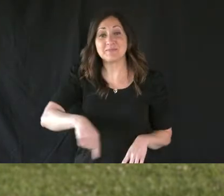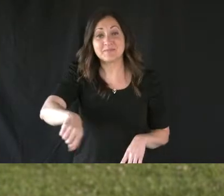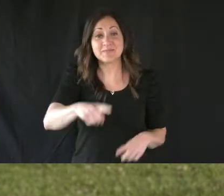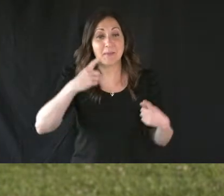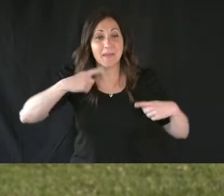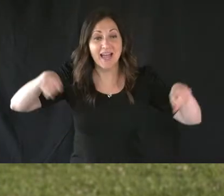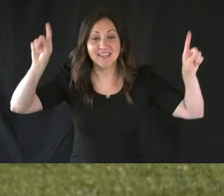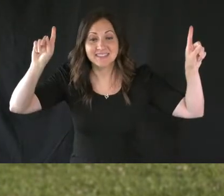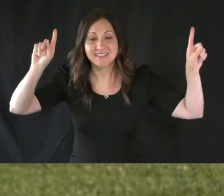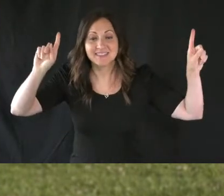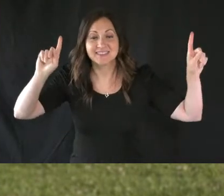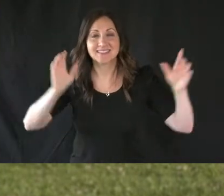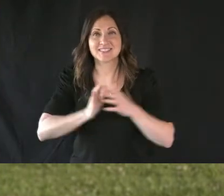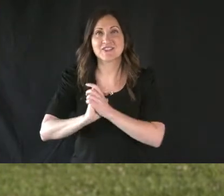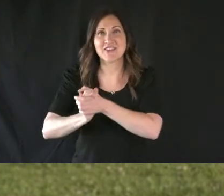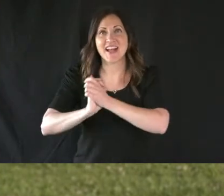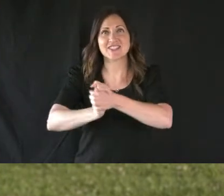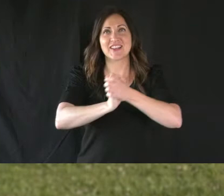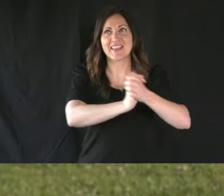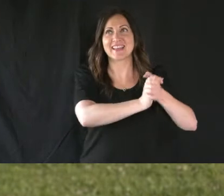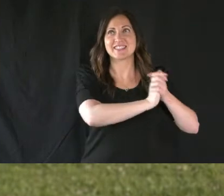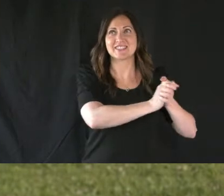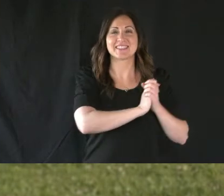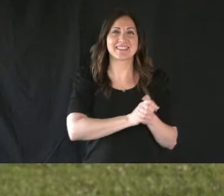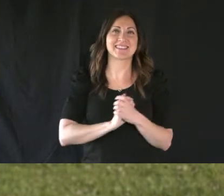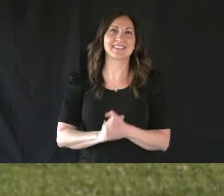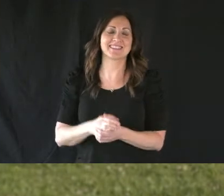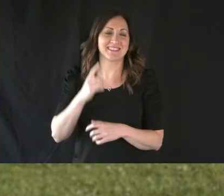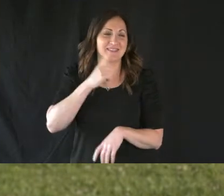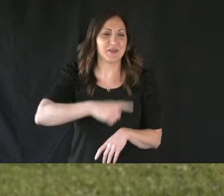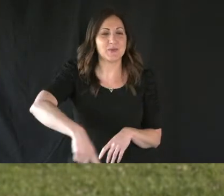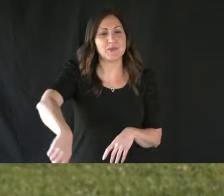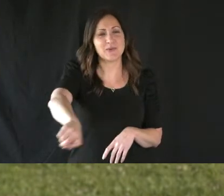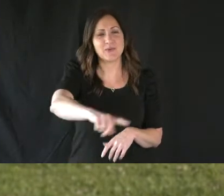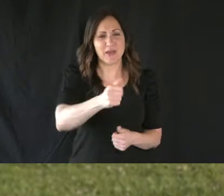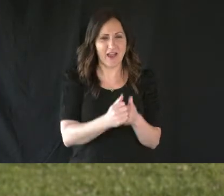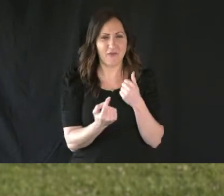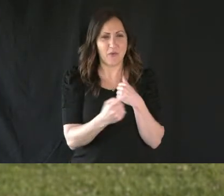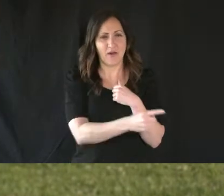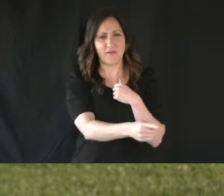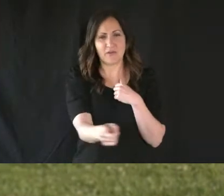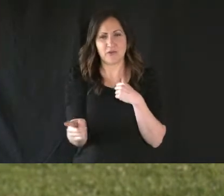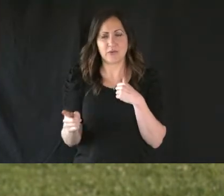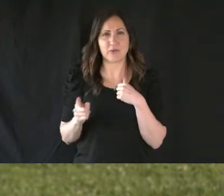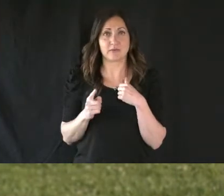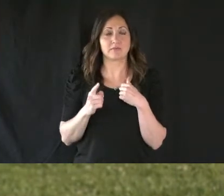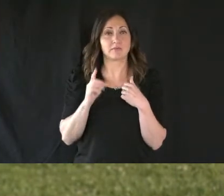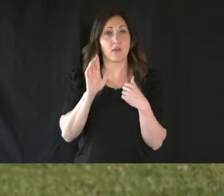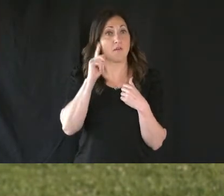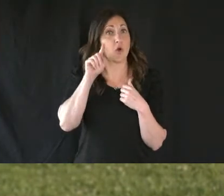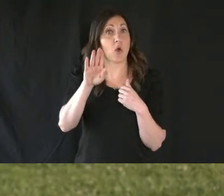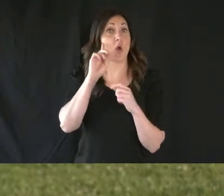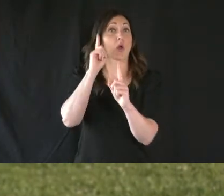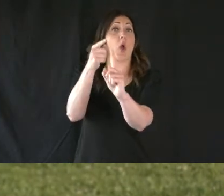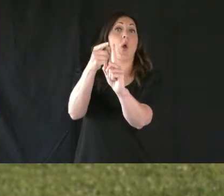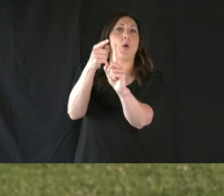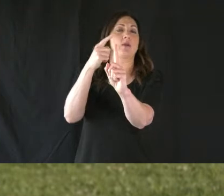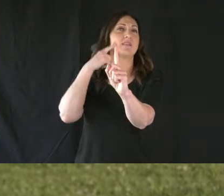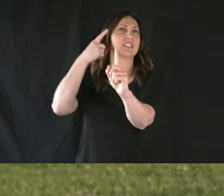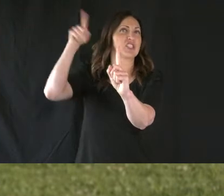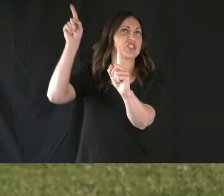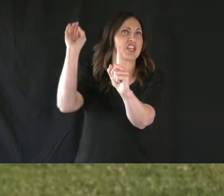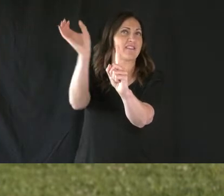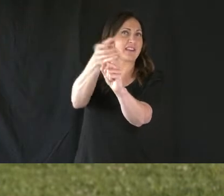it. Congratulations to each and every one of you for achieving your goal.